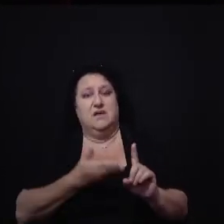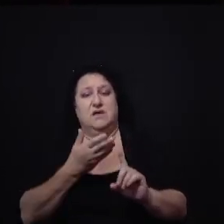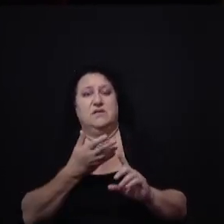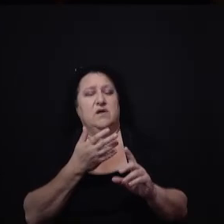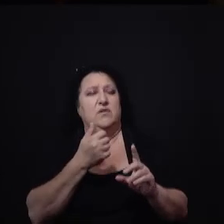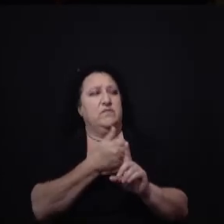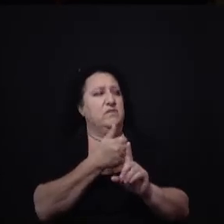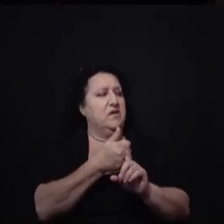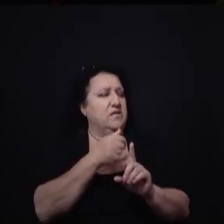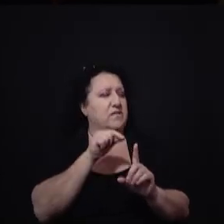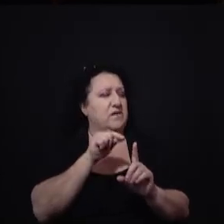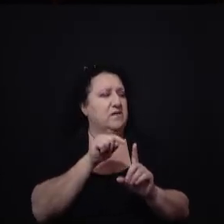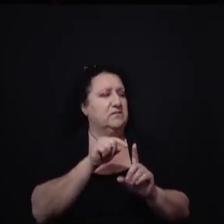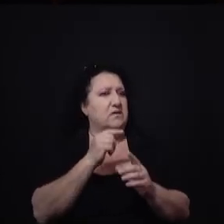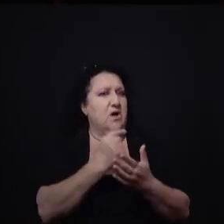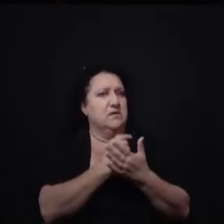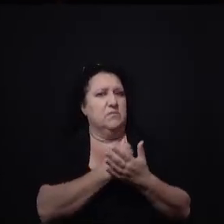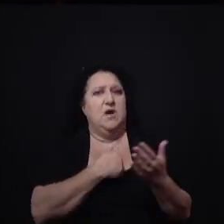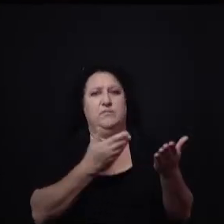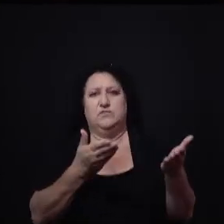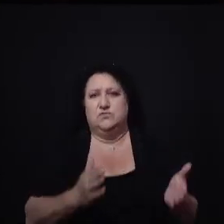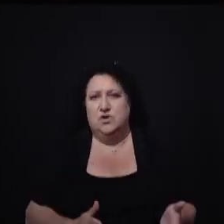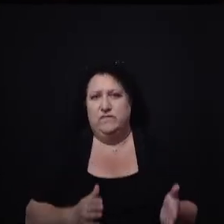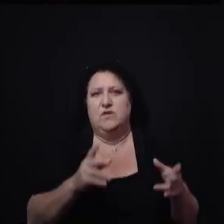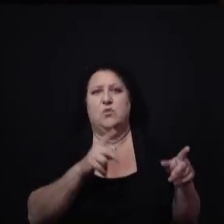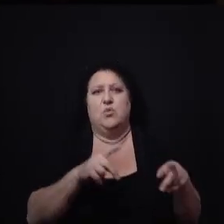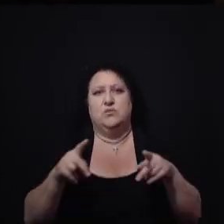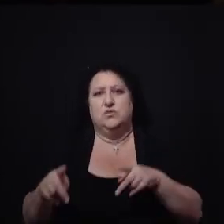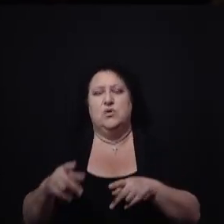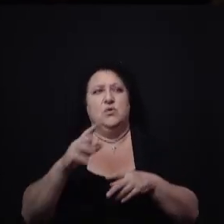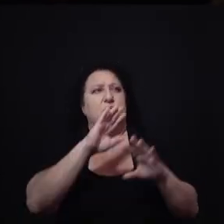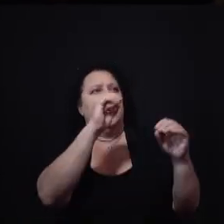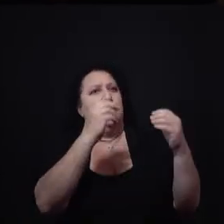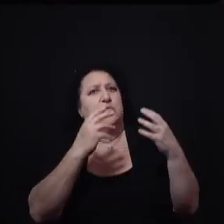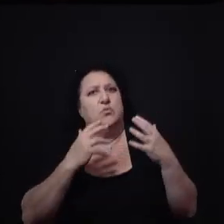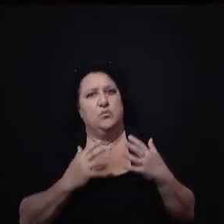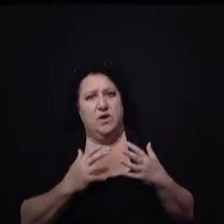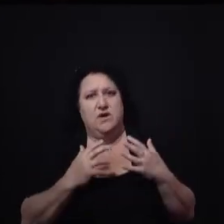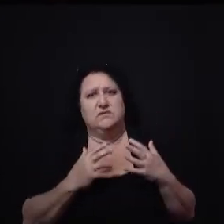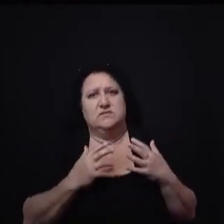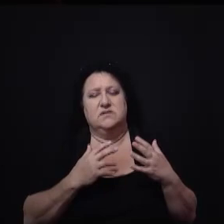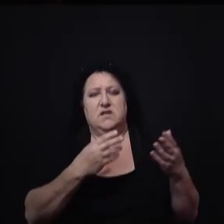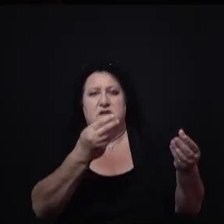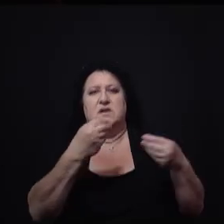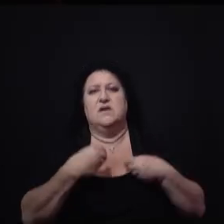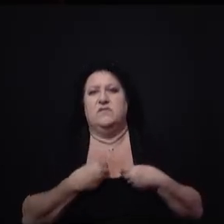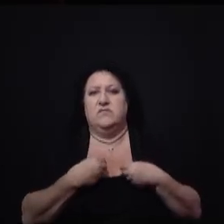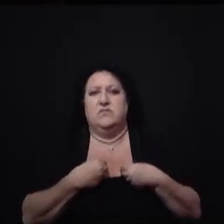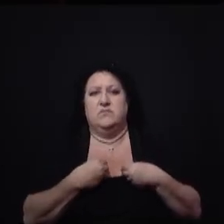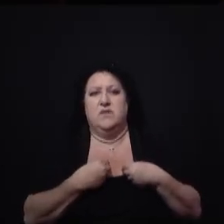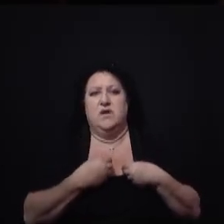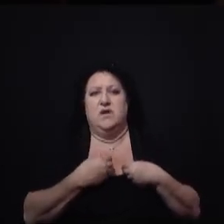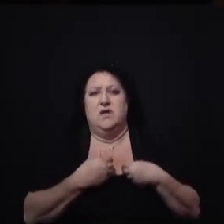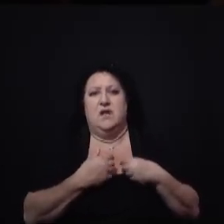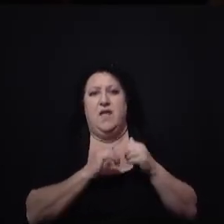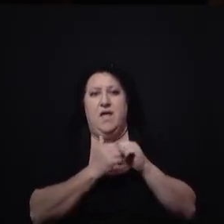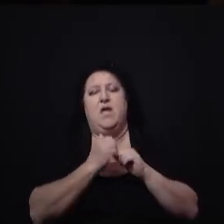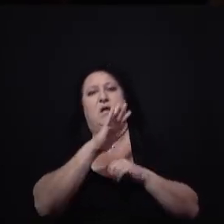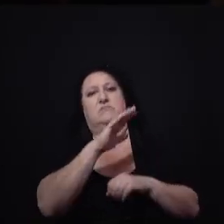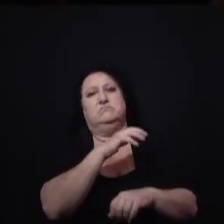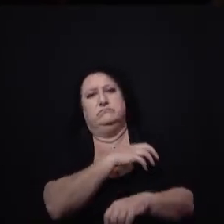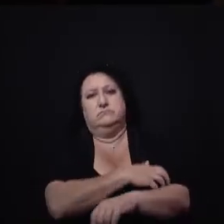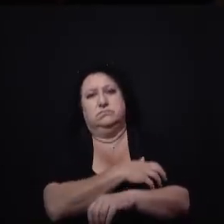to the gift of God's grace that was given me by the working of his power. Although I am the